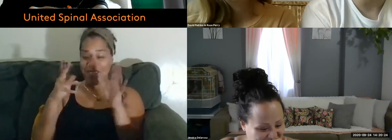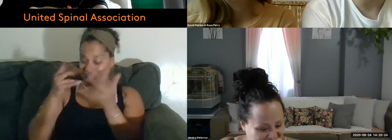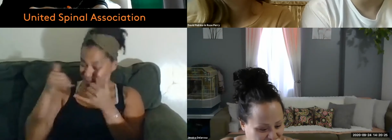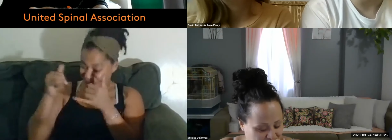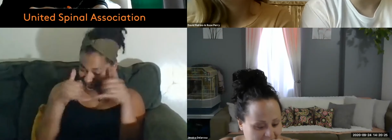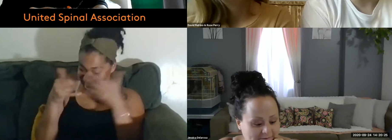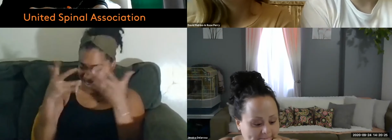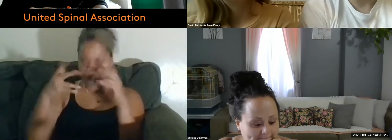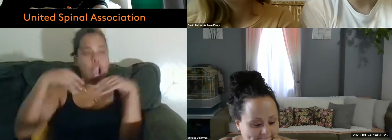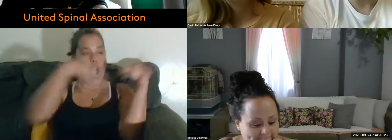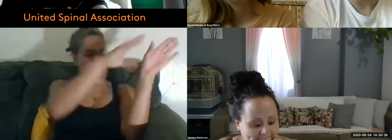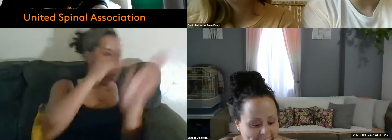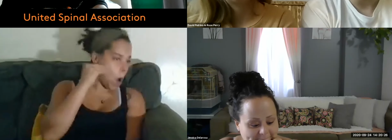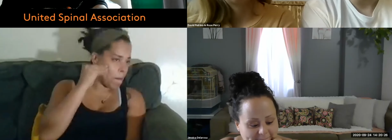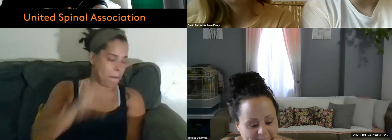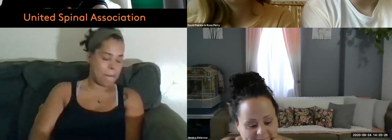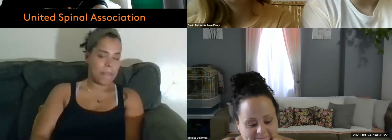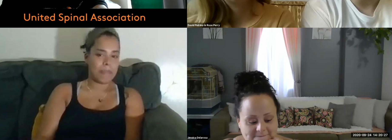So David,